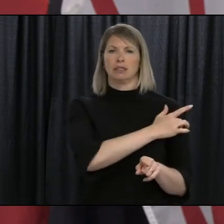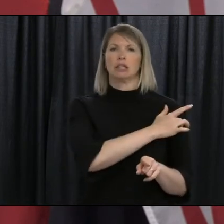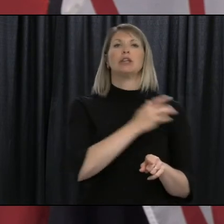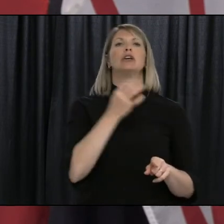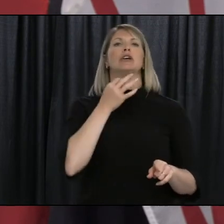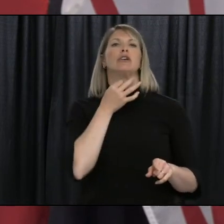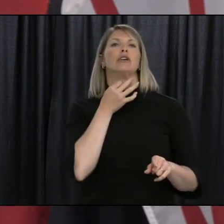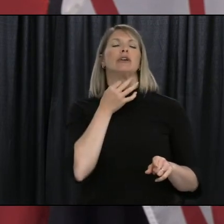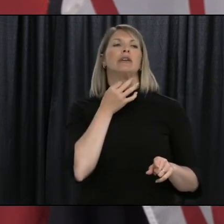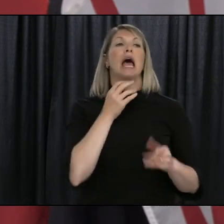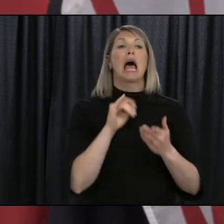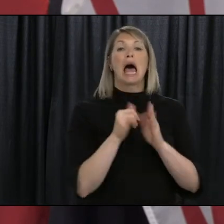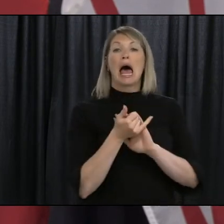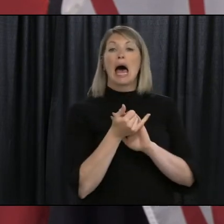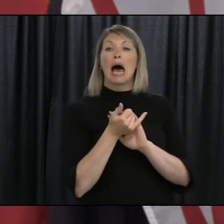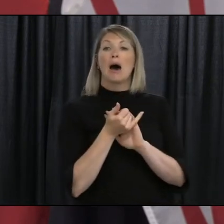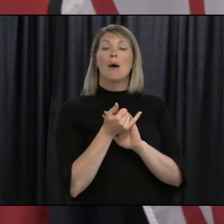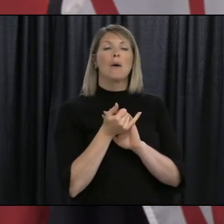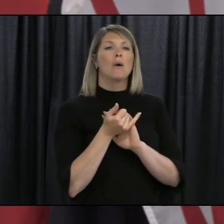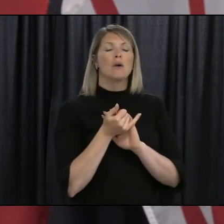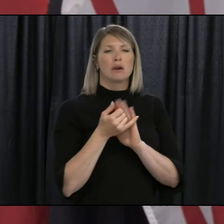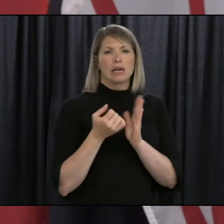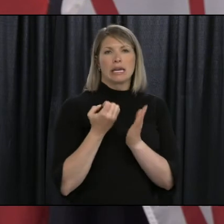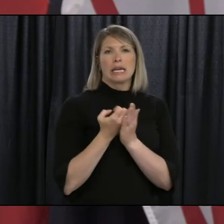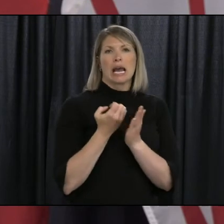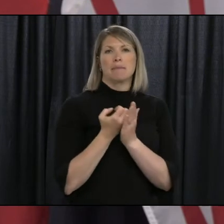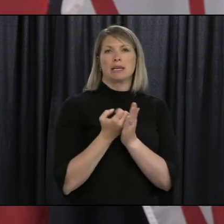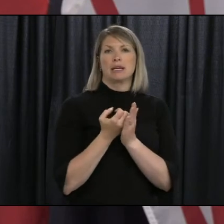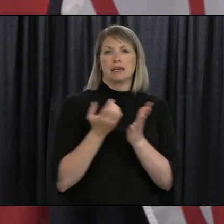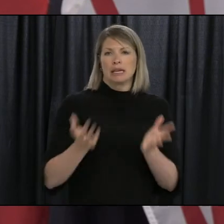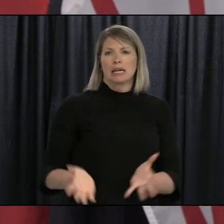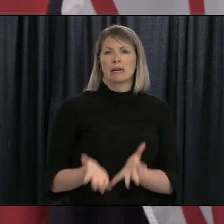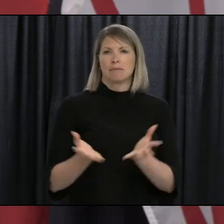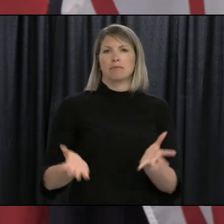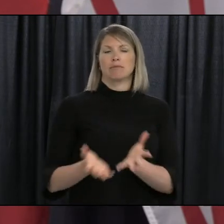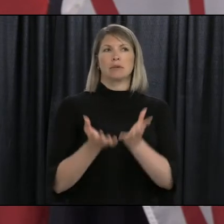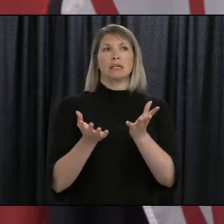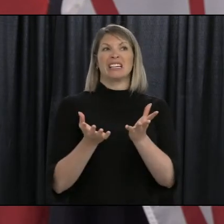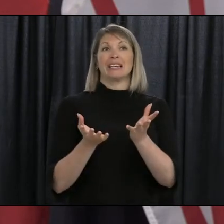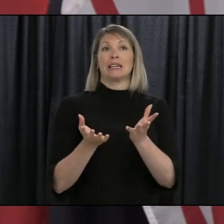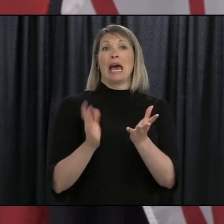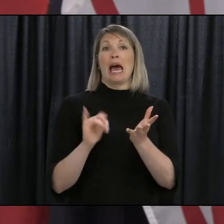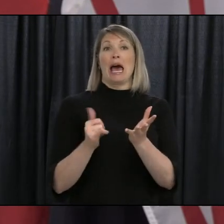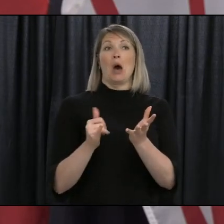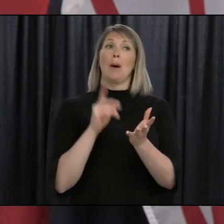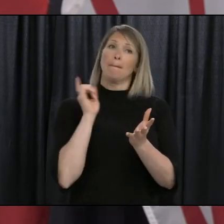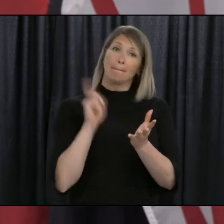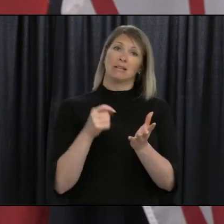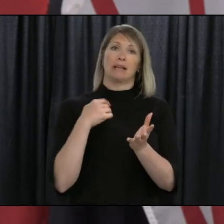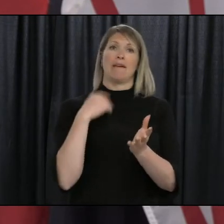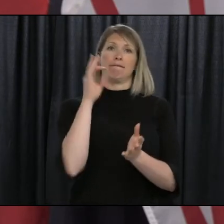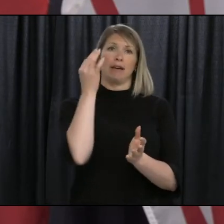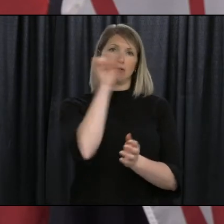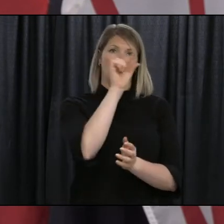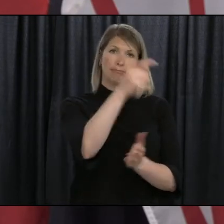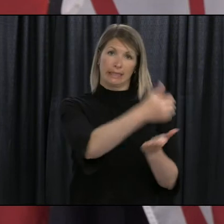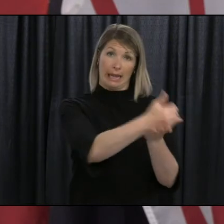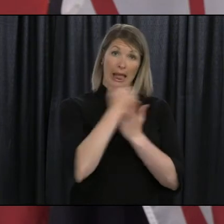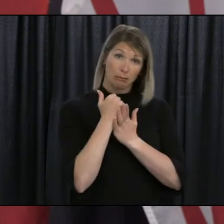the financial recovery of this province relies on the federal government coming to our rescue? I think it's fair